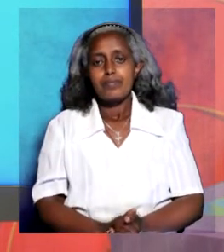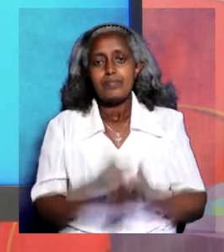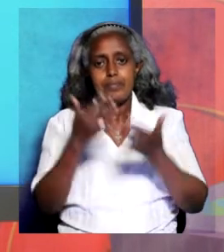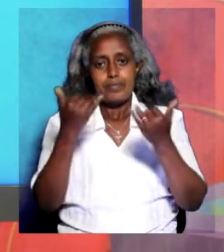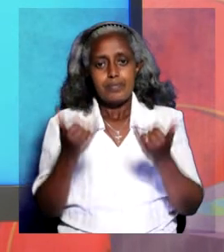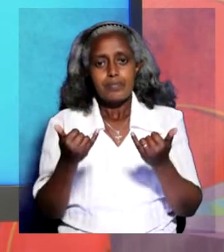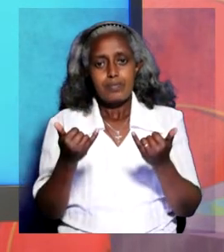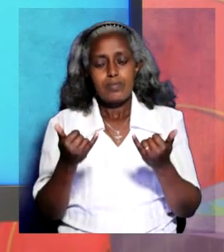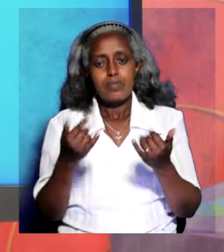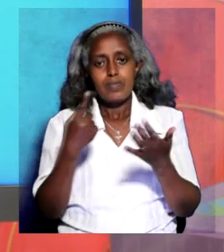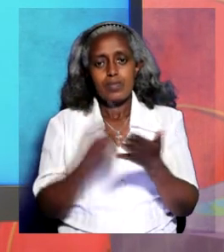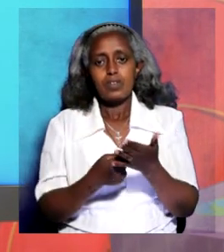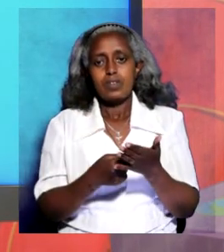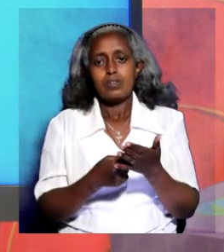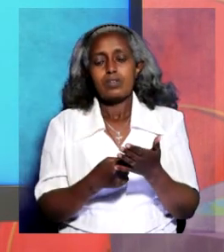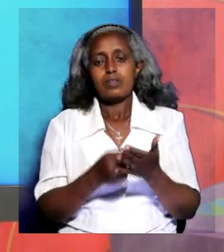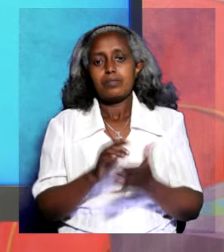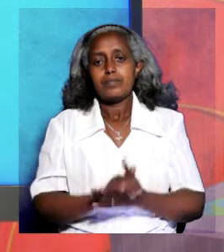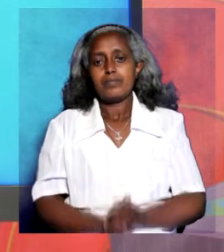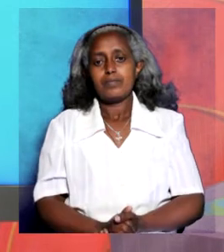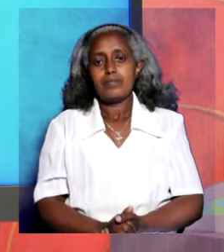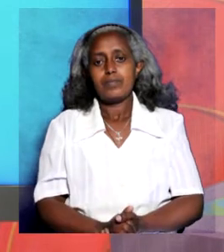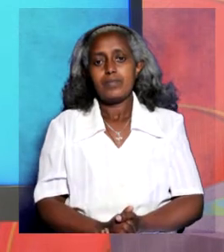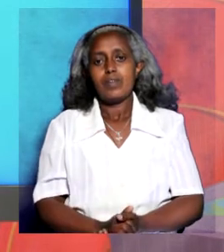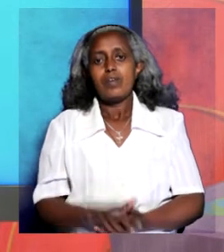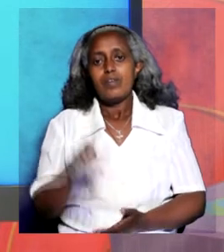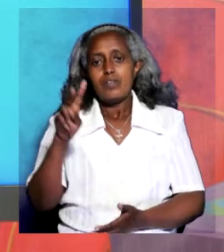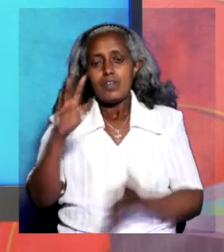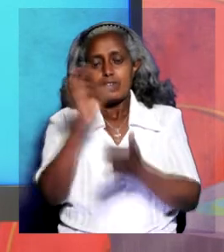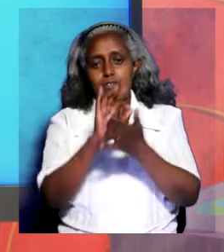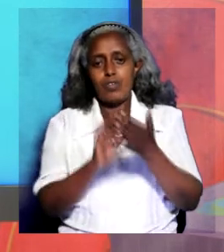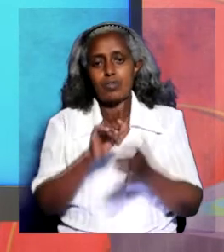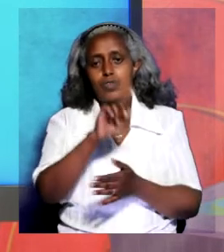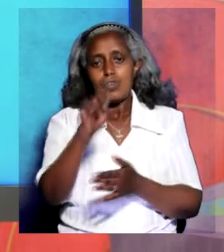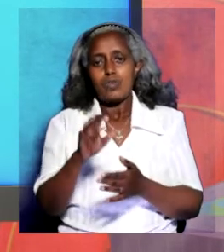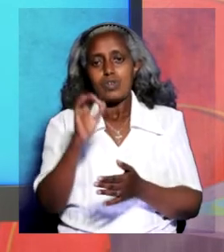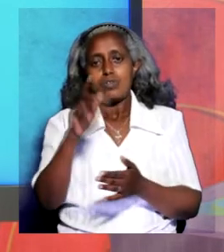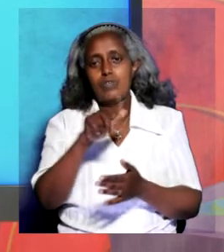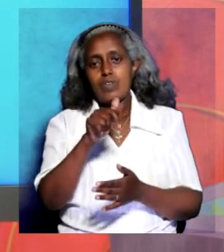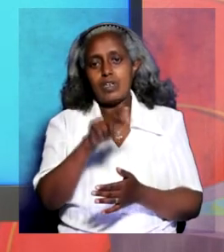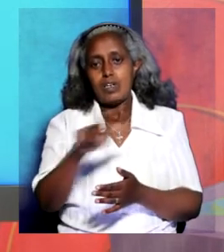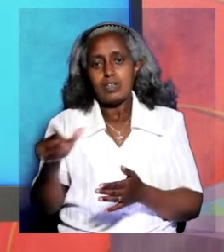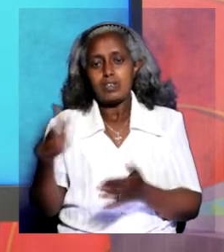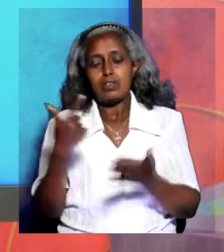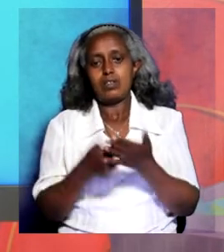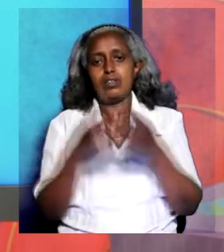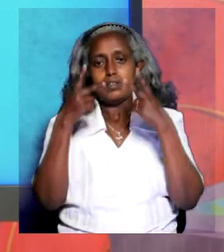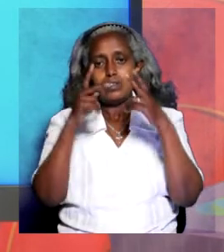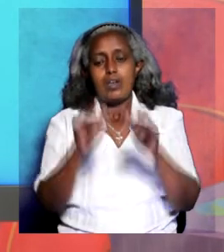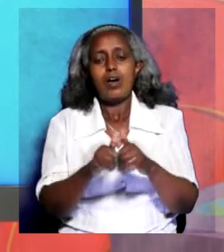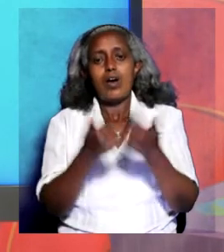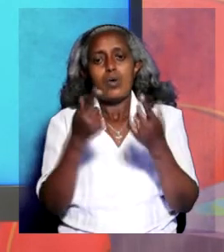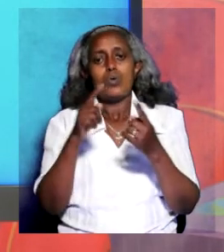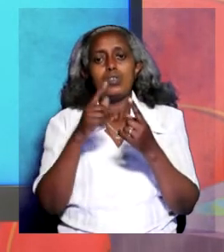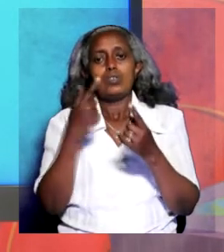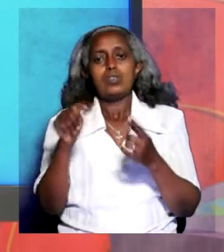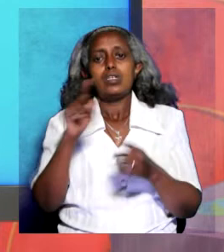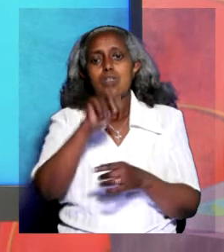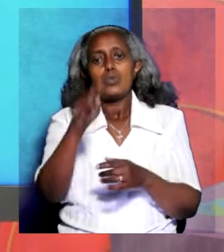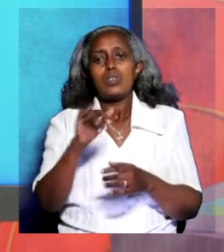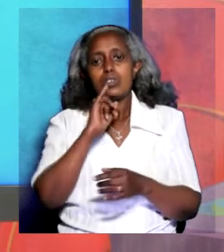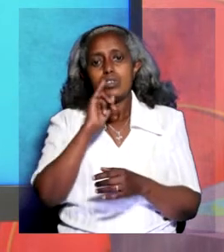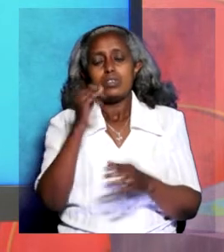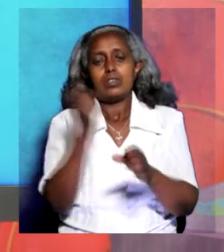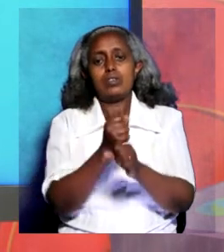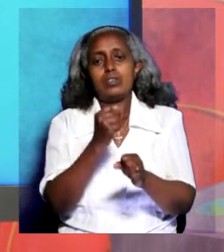Now let's take this one, vector form of equation of a line. Let's see how the equation is